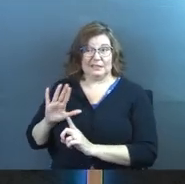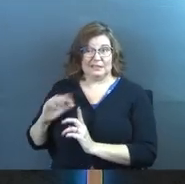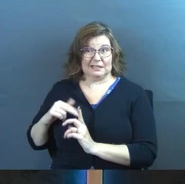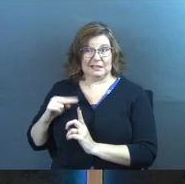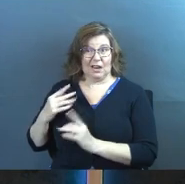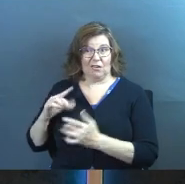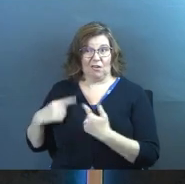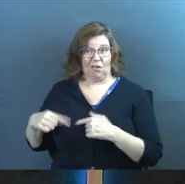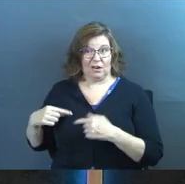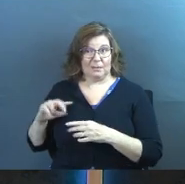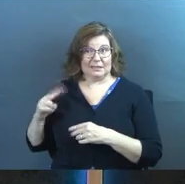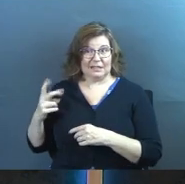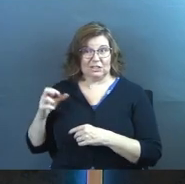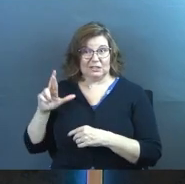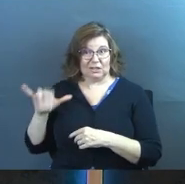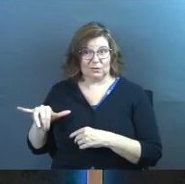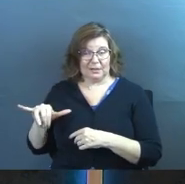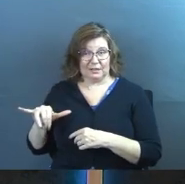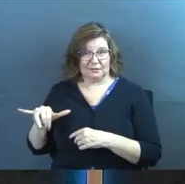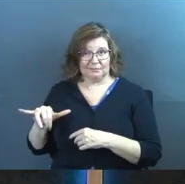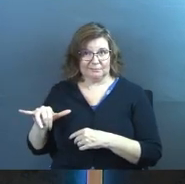entire argument in the second century.